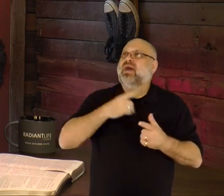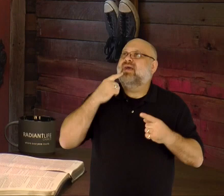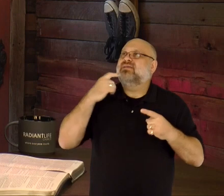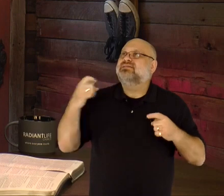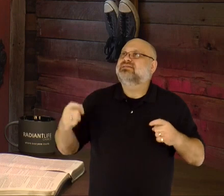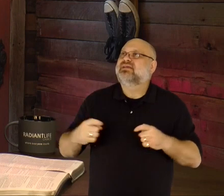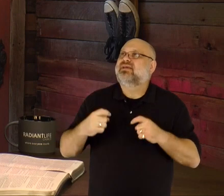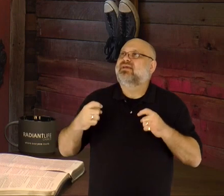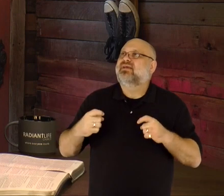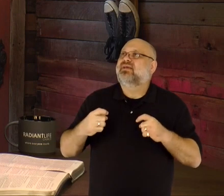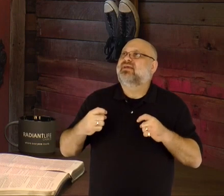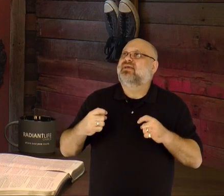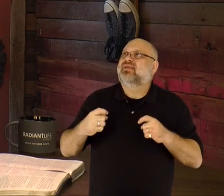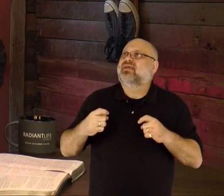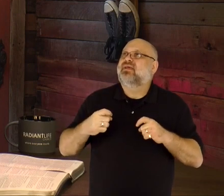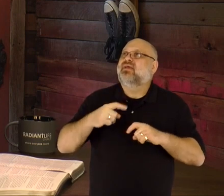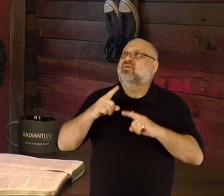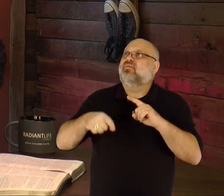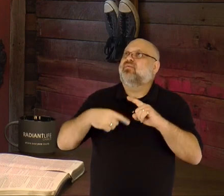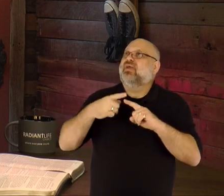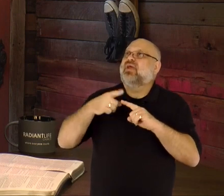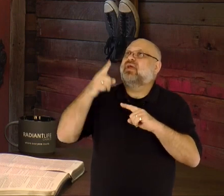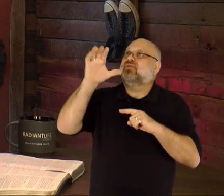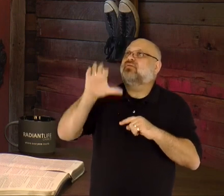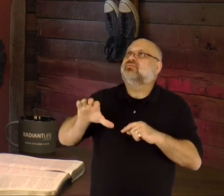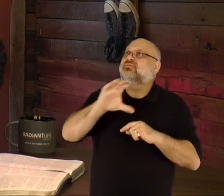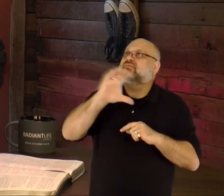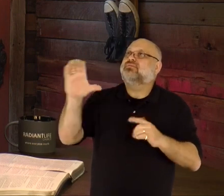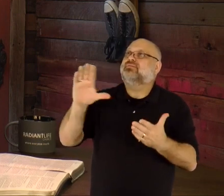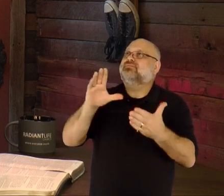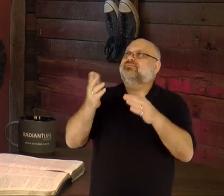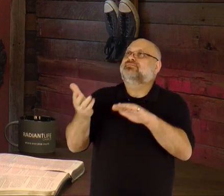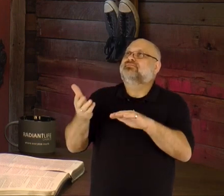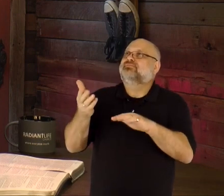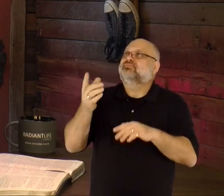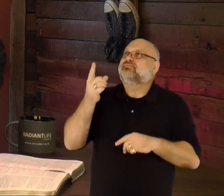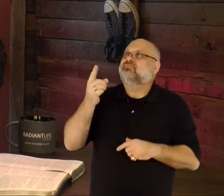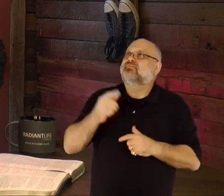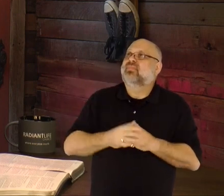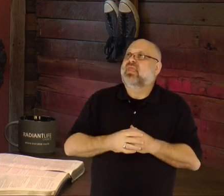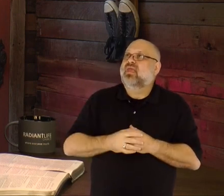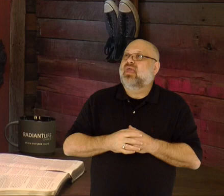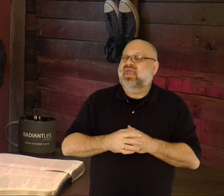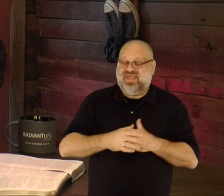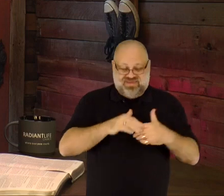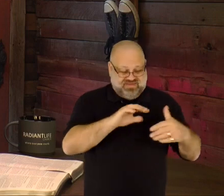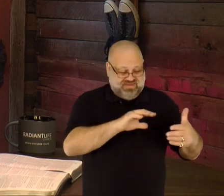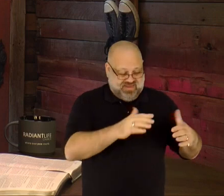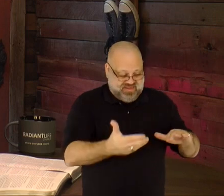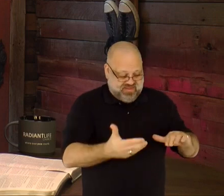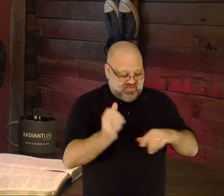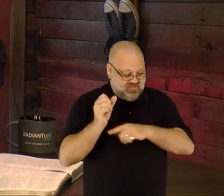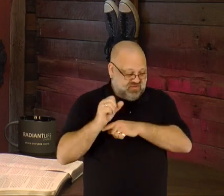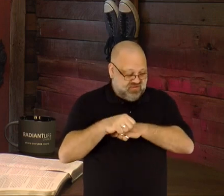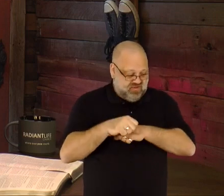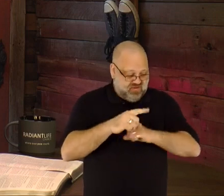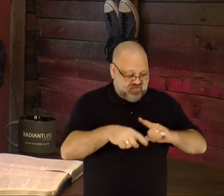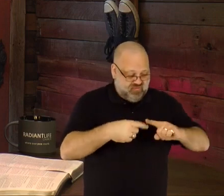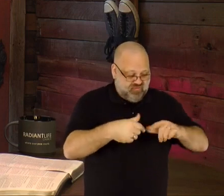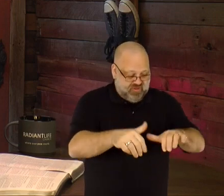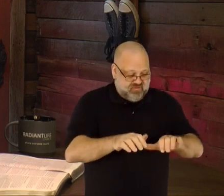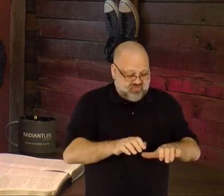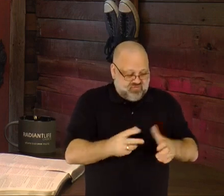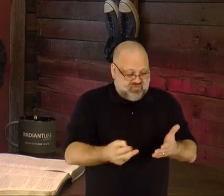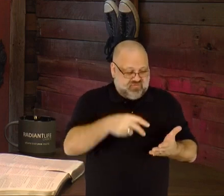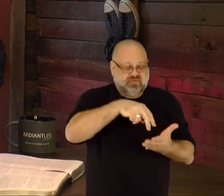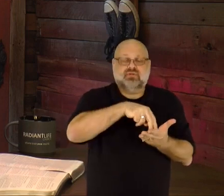for my sin when you died on the cross, and you conquered death when you rose